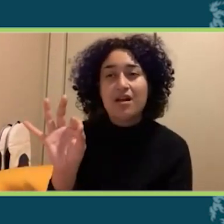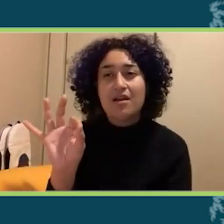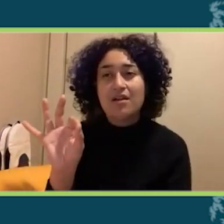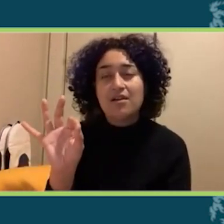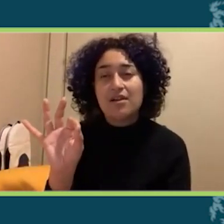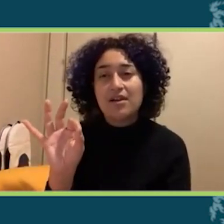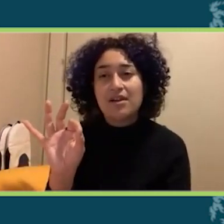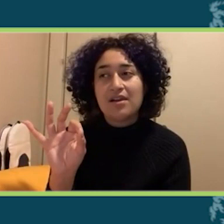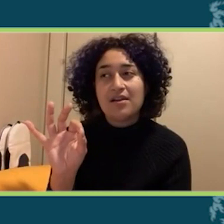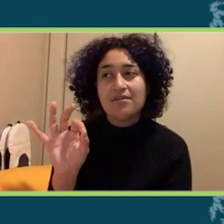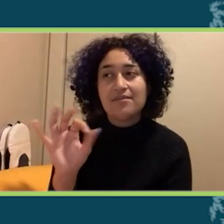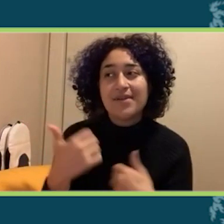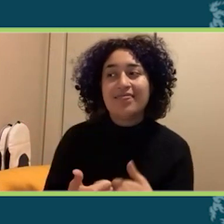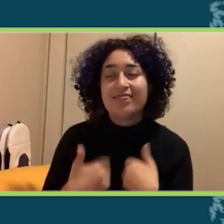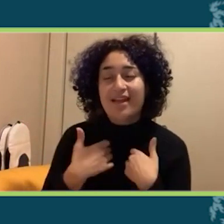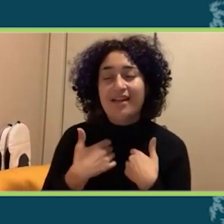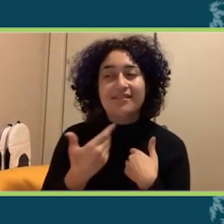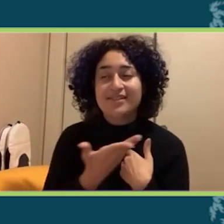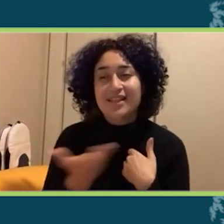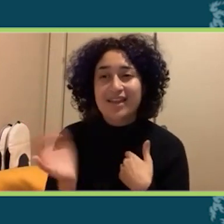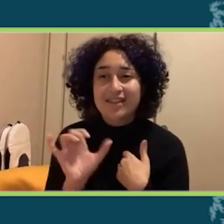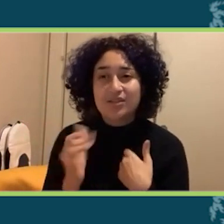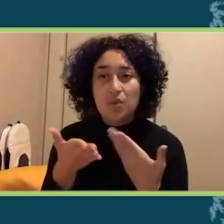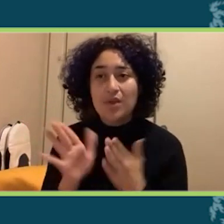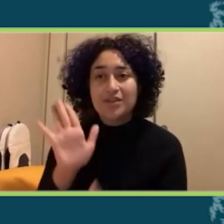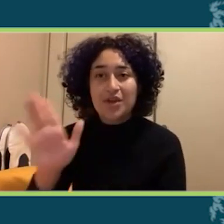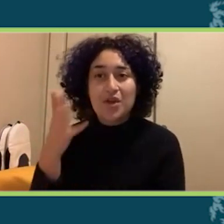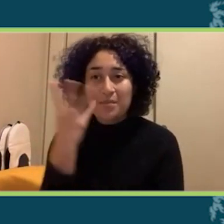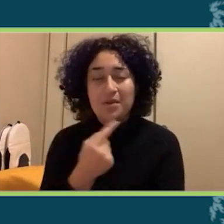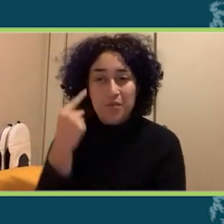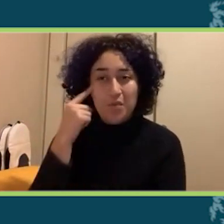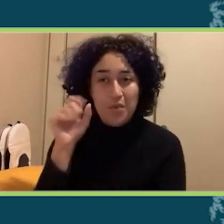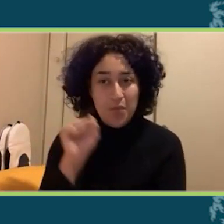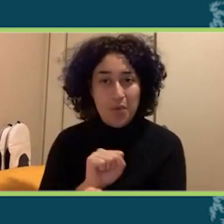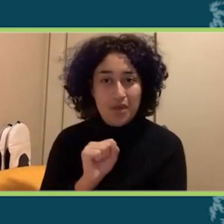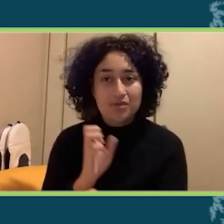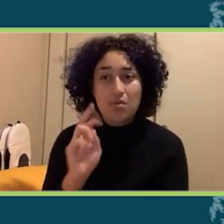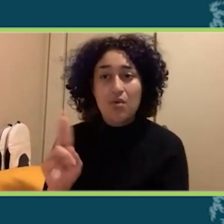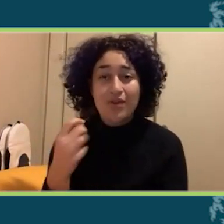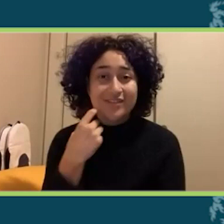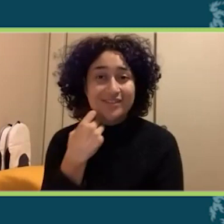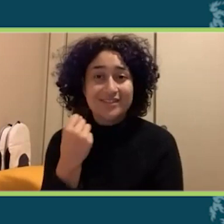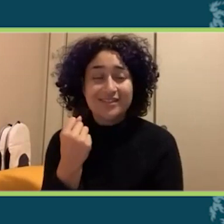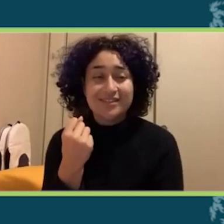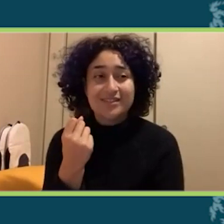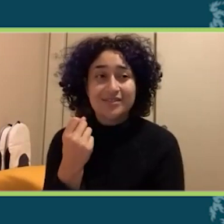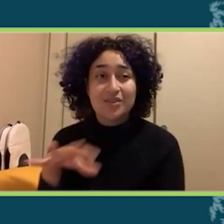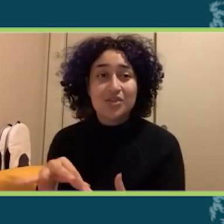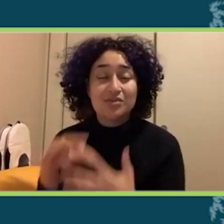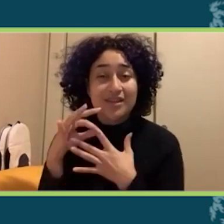diagnoses or lifestyles like this, or ways that her beautiful brain works, or just unique aspects